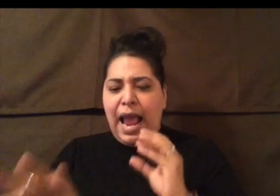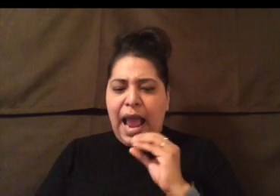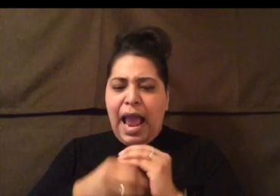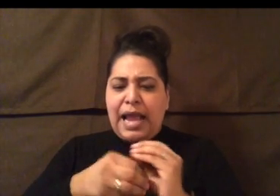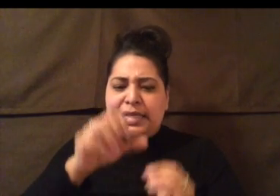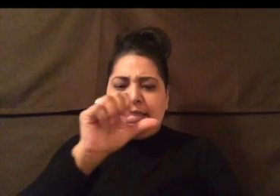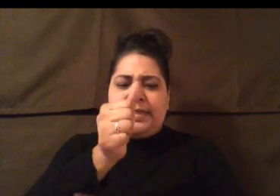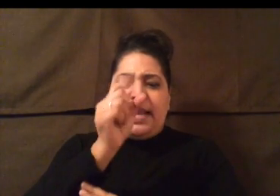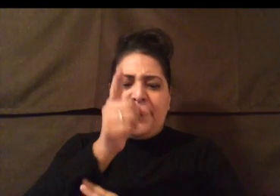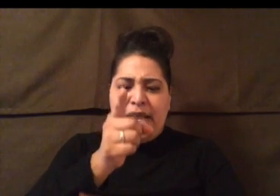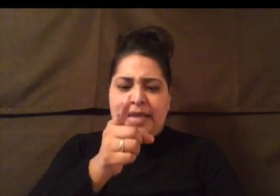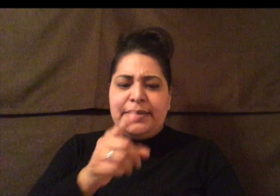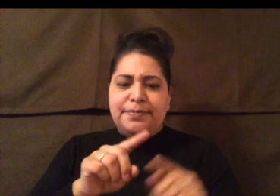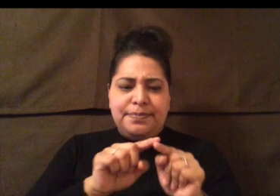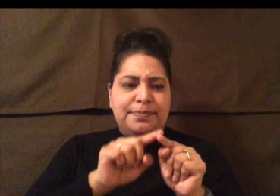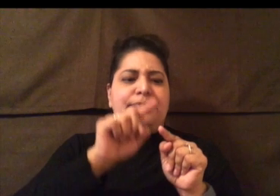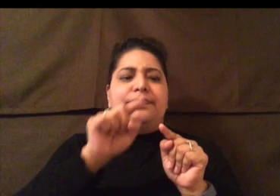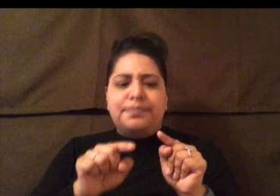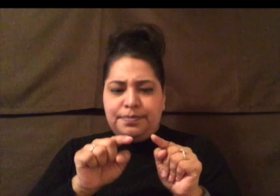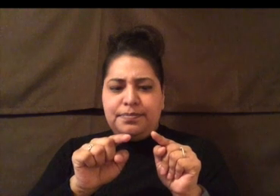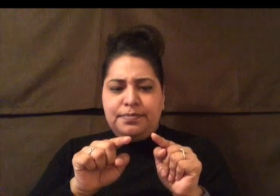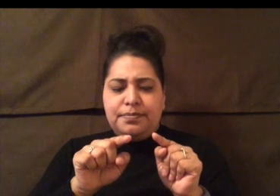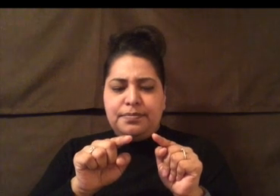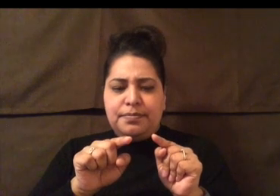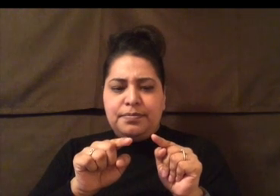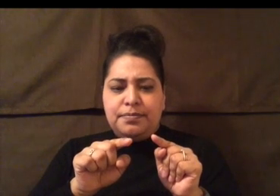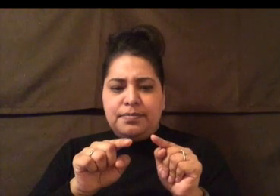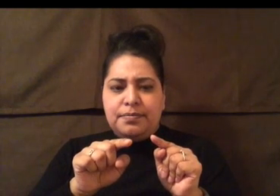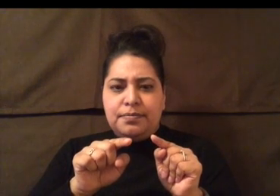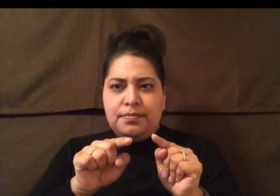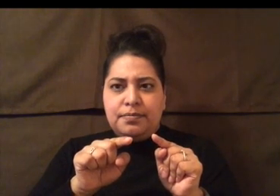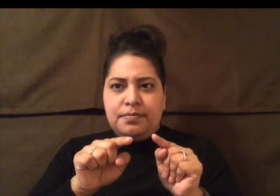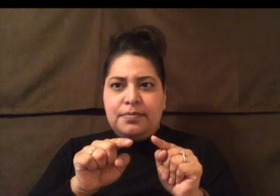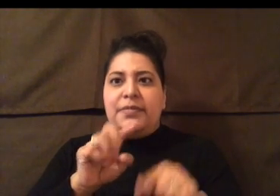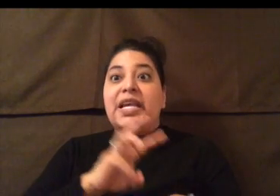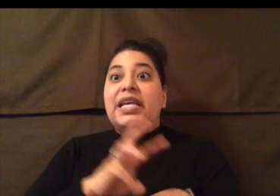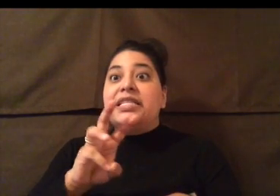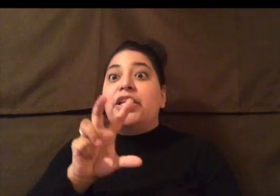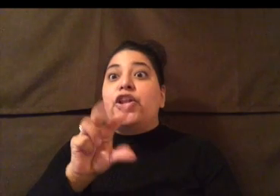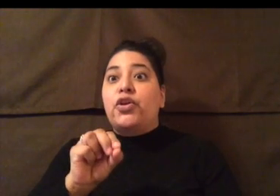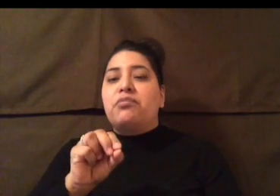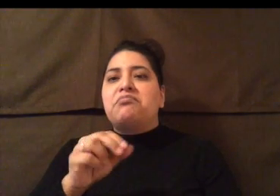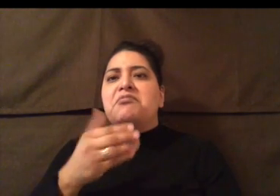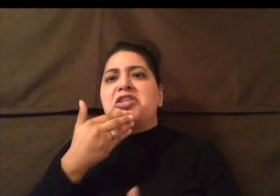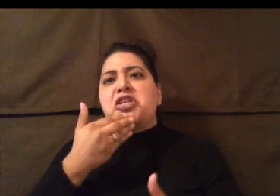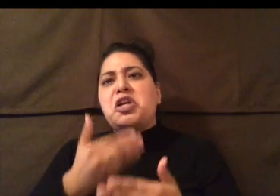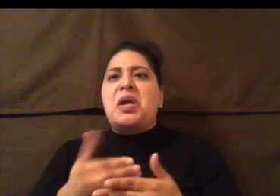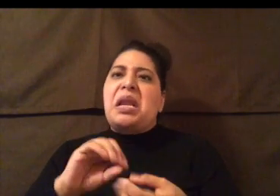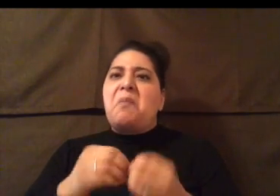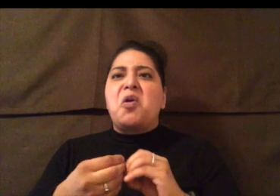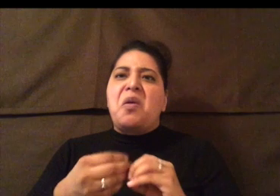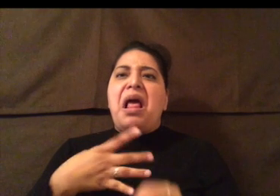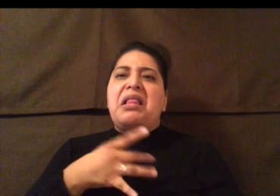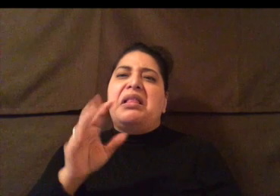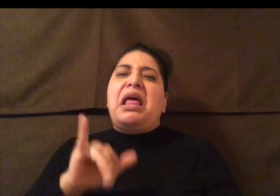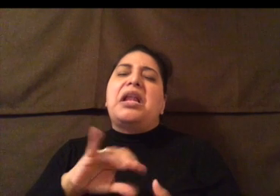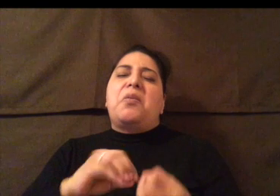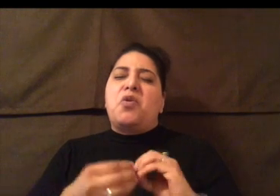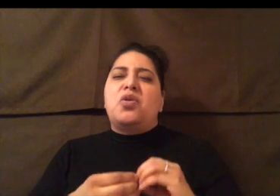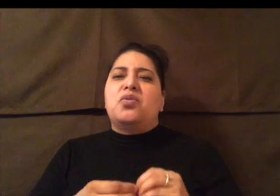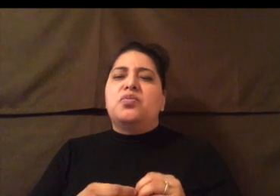my 6:20 and get to my next friendly number because I like to do the half hours. So if I add 10 more